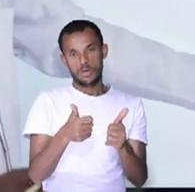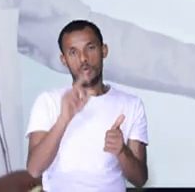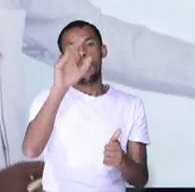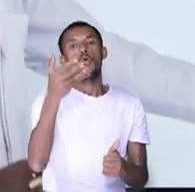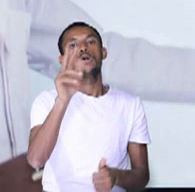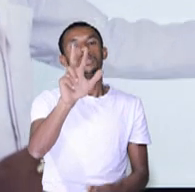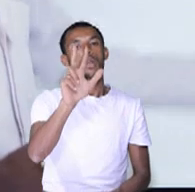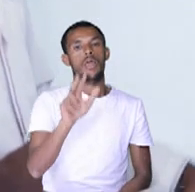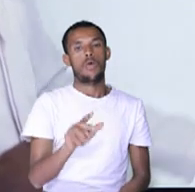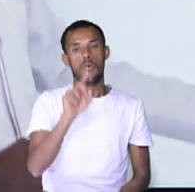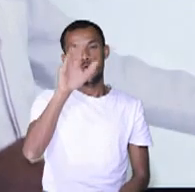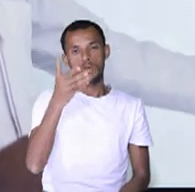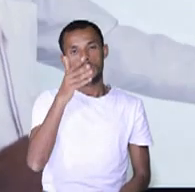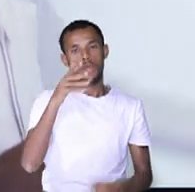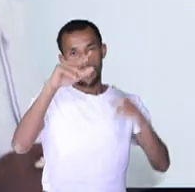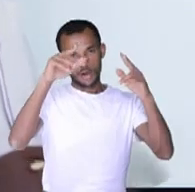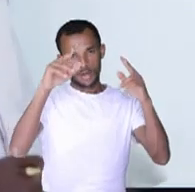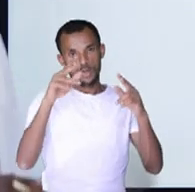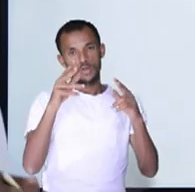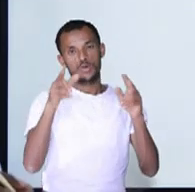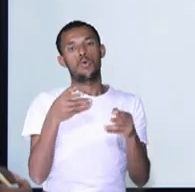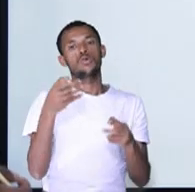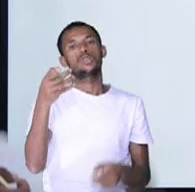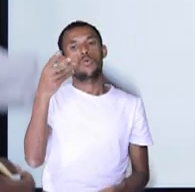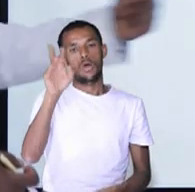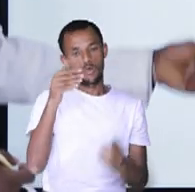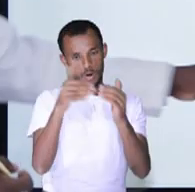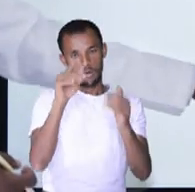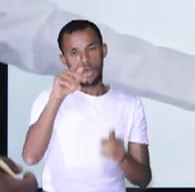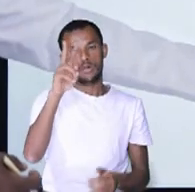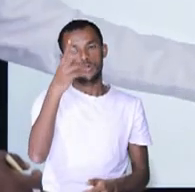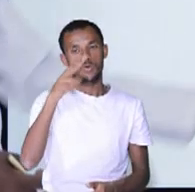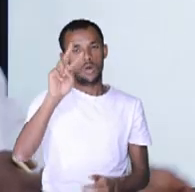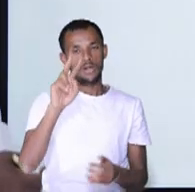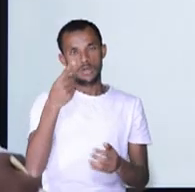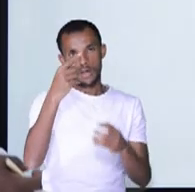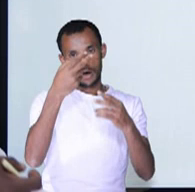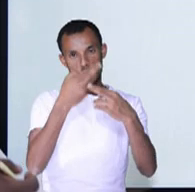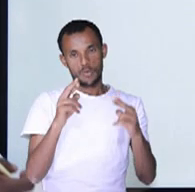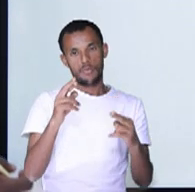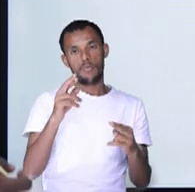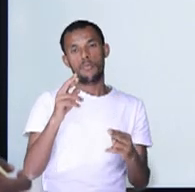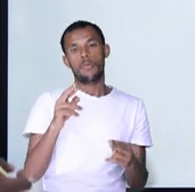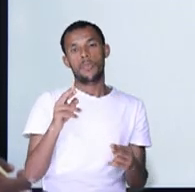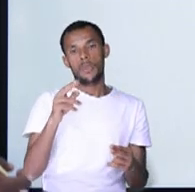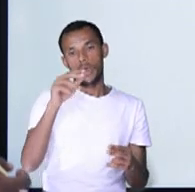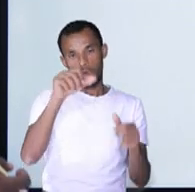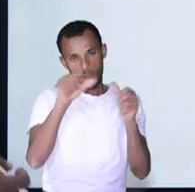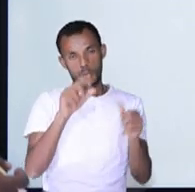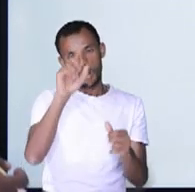1 over 3. So 1 over 3 the whole square is equal to K squared. So the ratio of their area is 1 over 9. 1 over